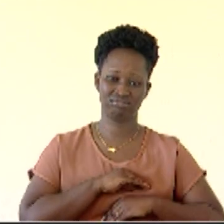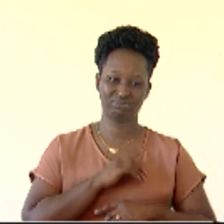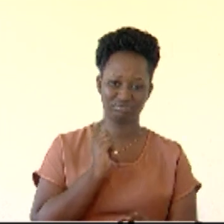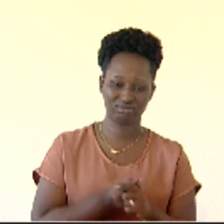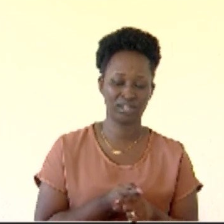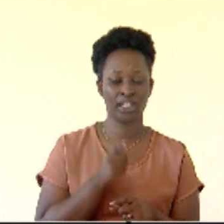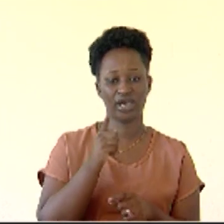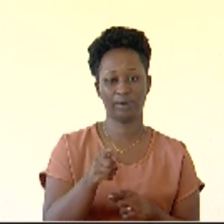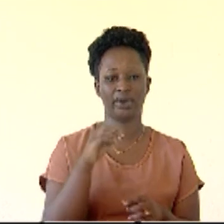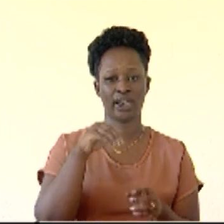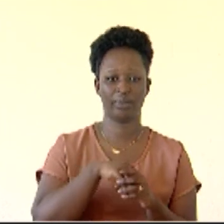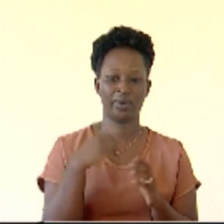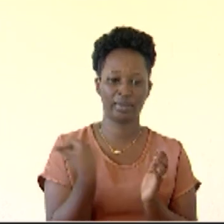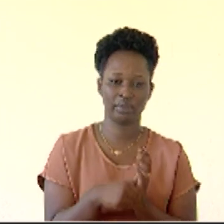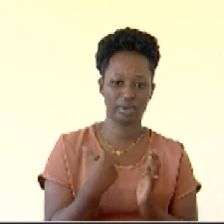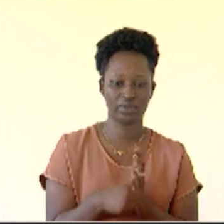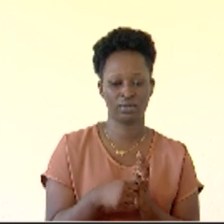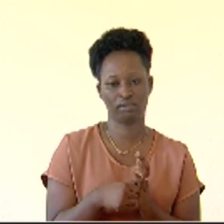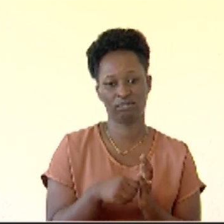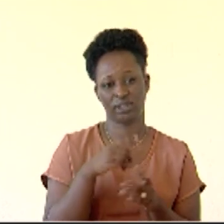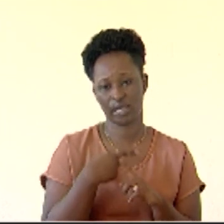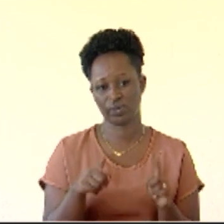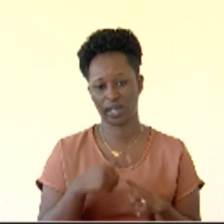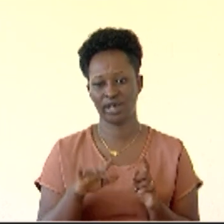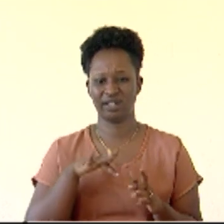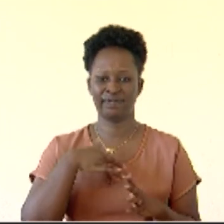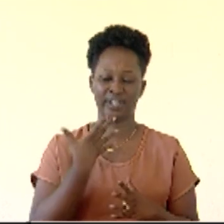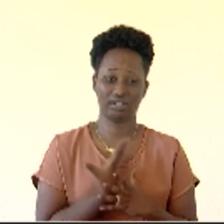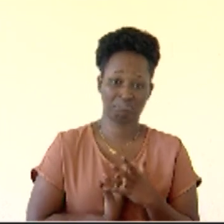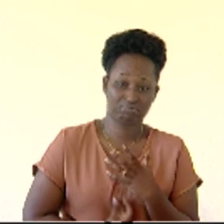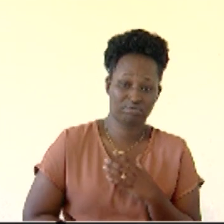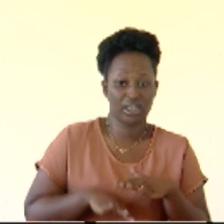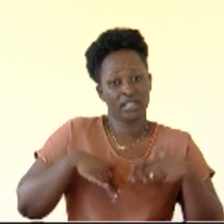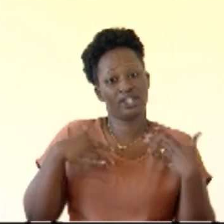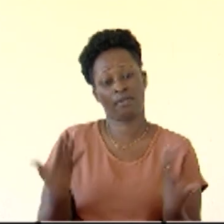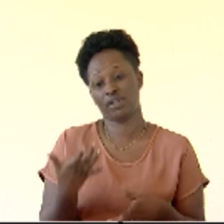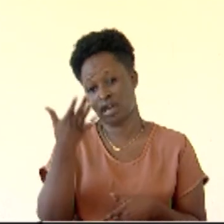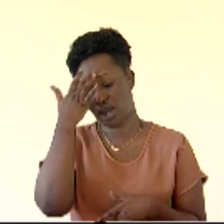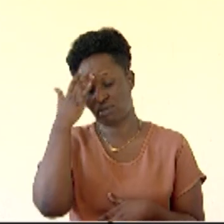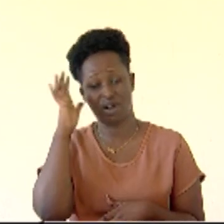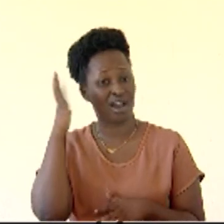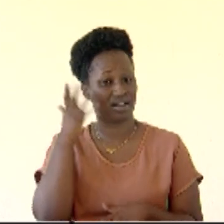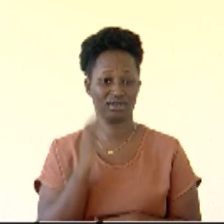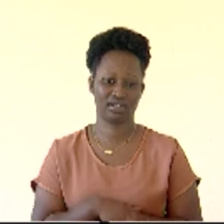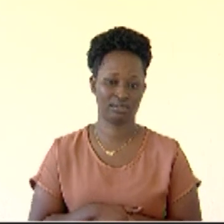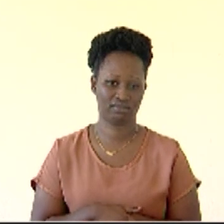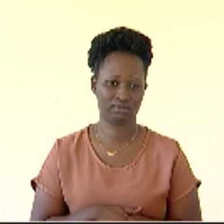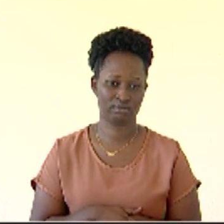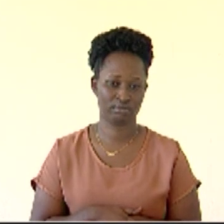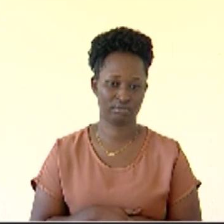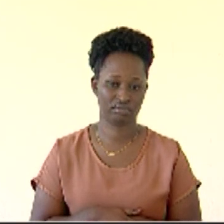emotional problems, feeling of the guilty, and even trauma. All these are what you call sexual disappointments.